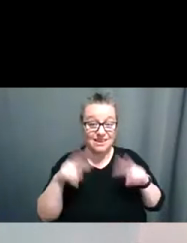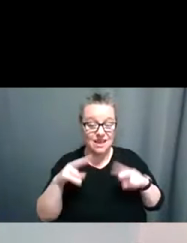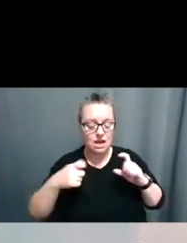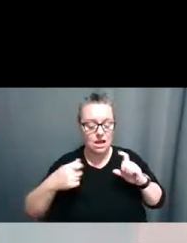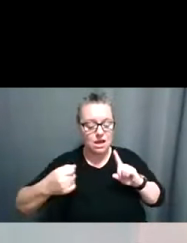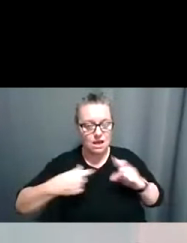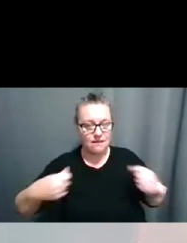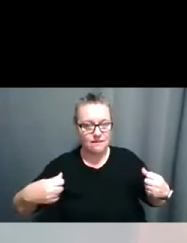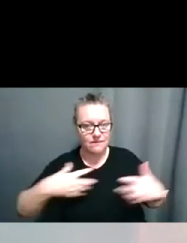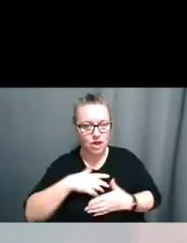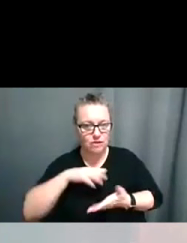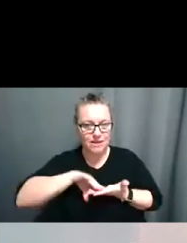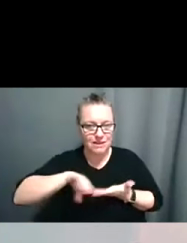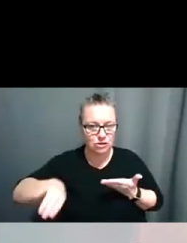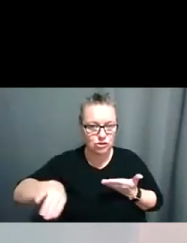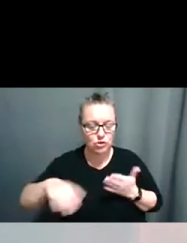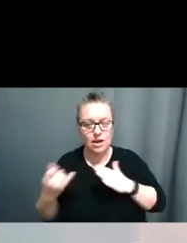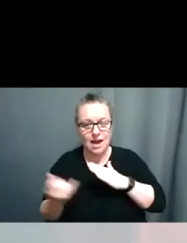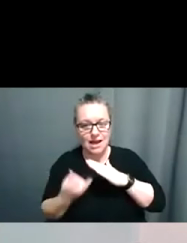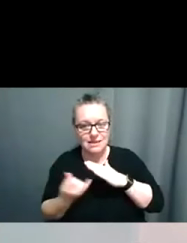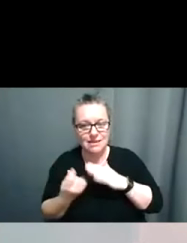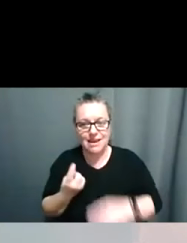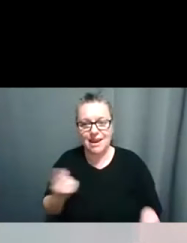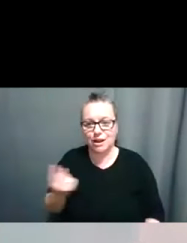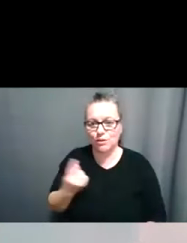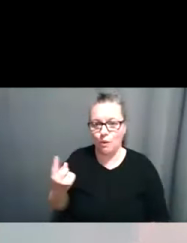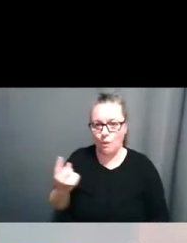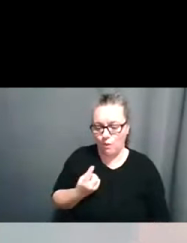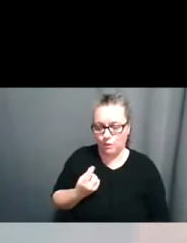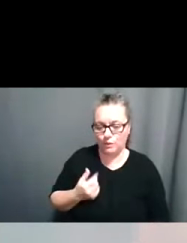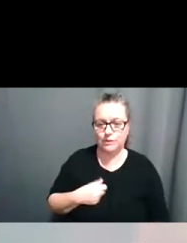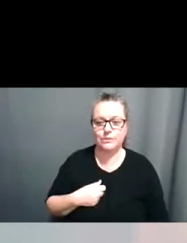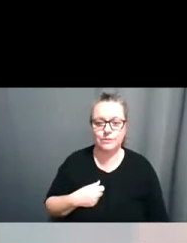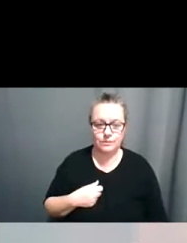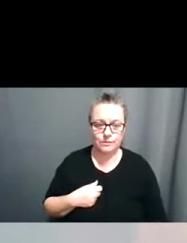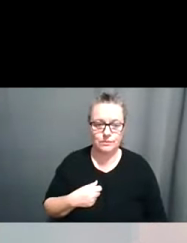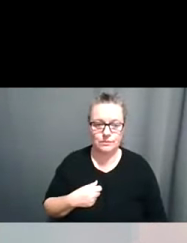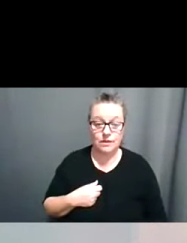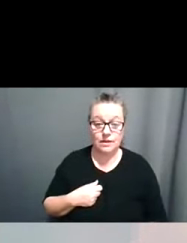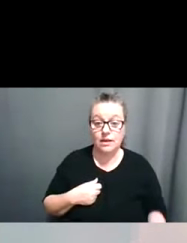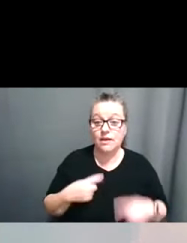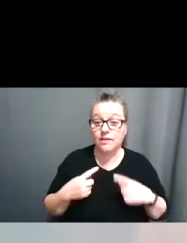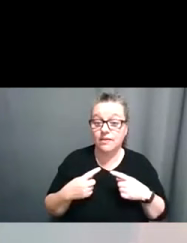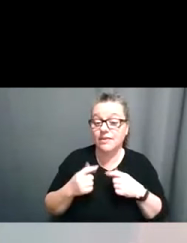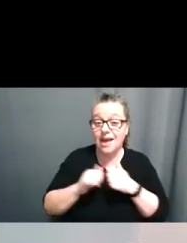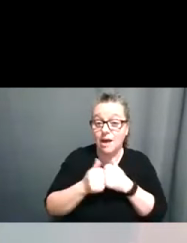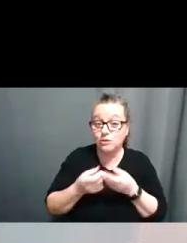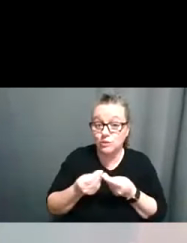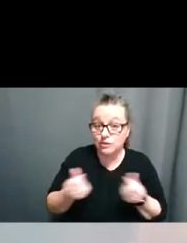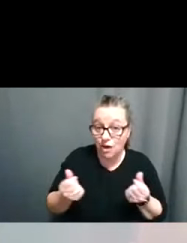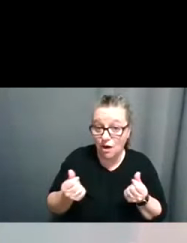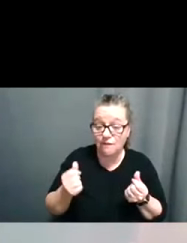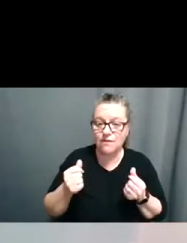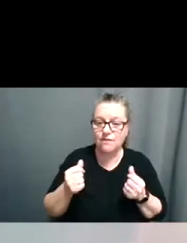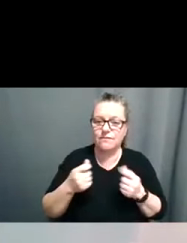fear of being excluded, isolated, and alone in the universe. The antidote to the poison of